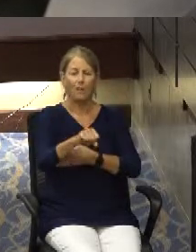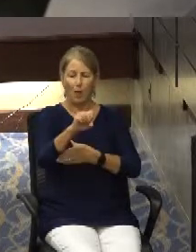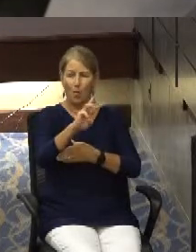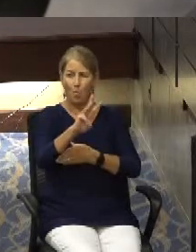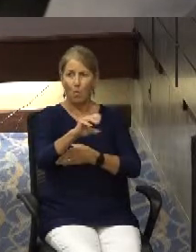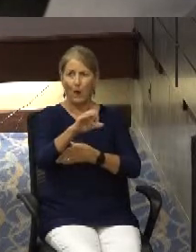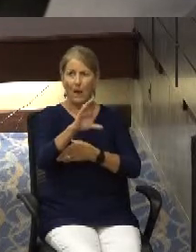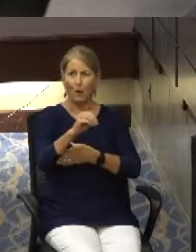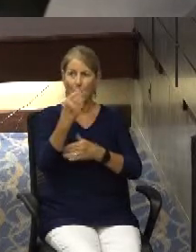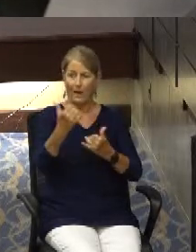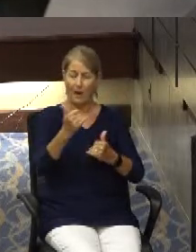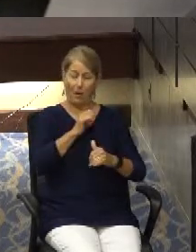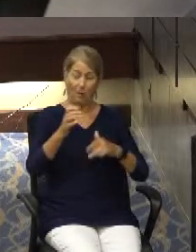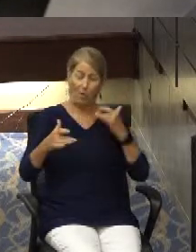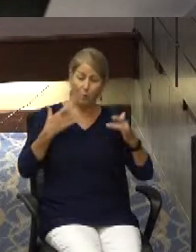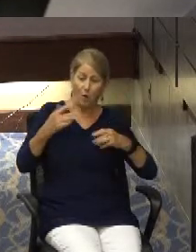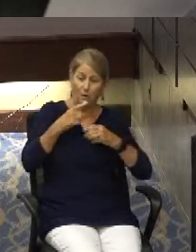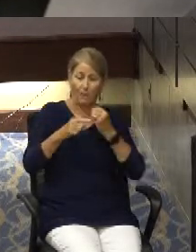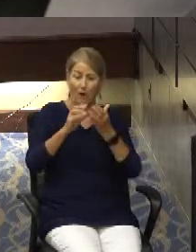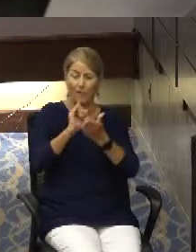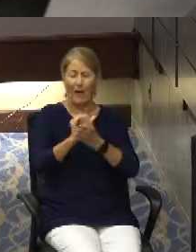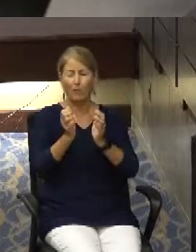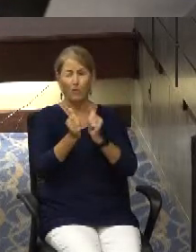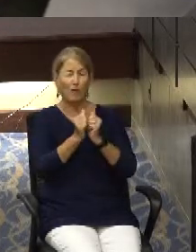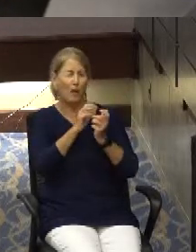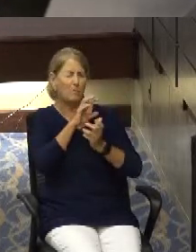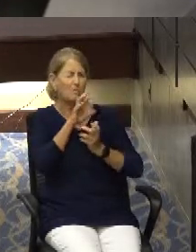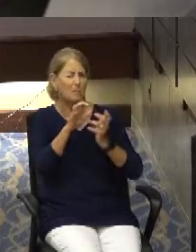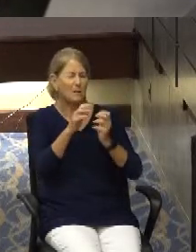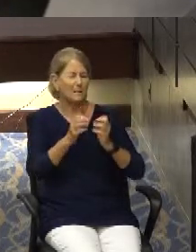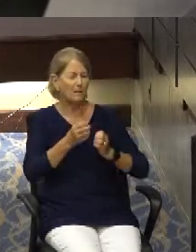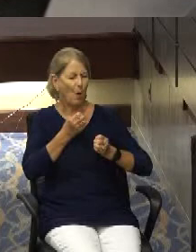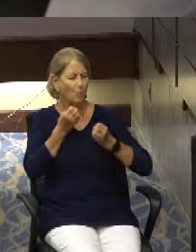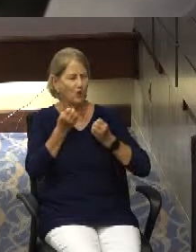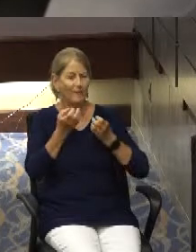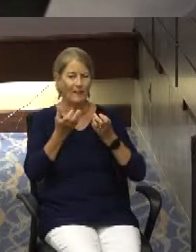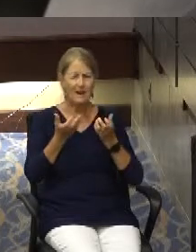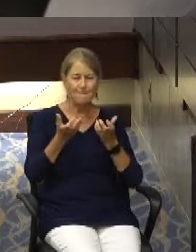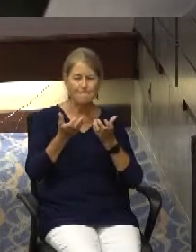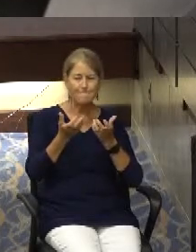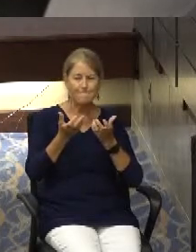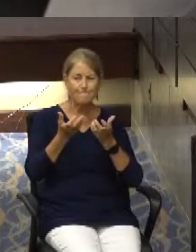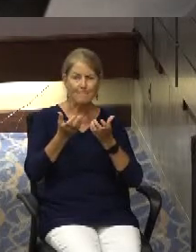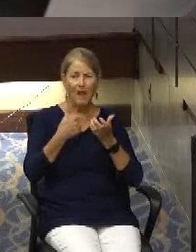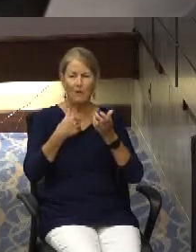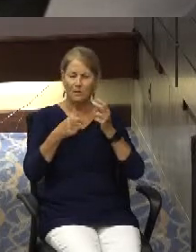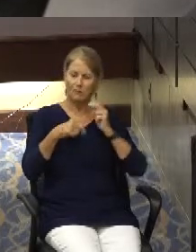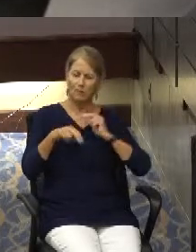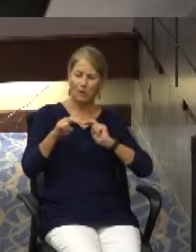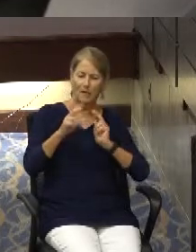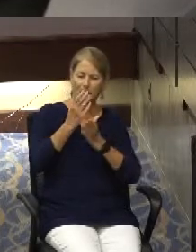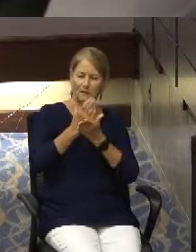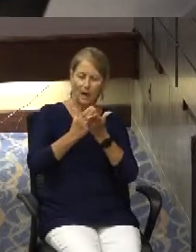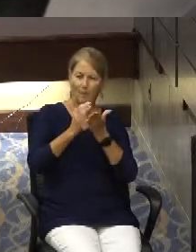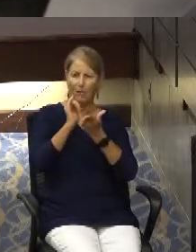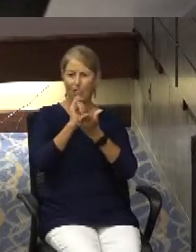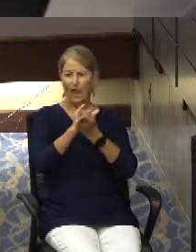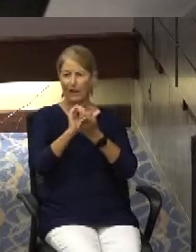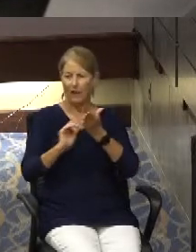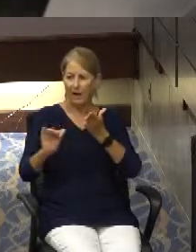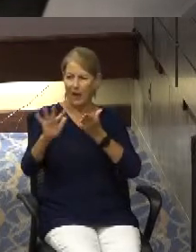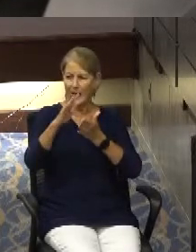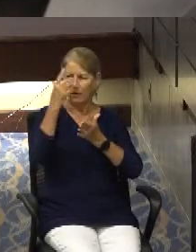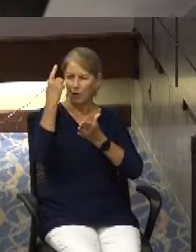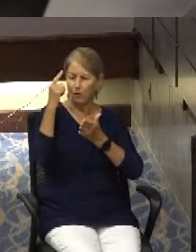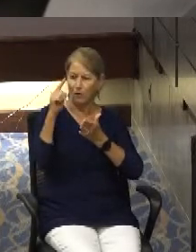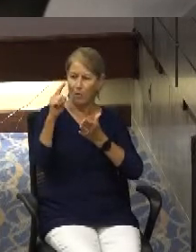it with mixed emotions. I was looking at some of this land for Little